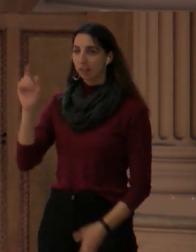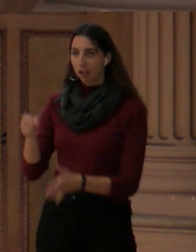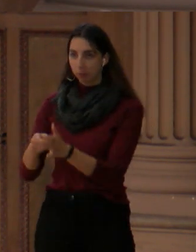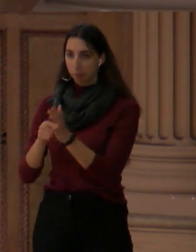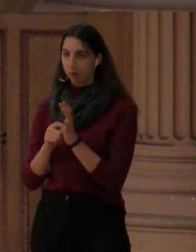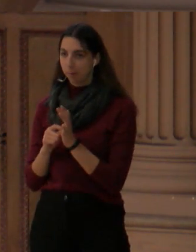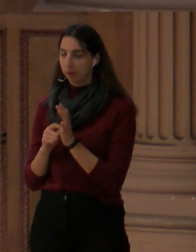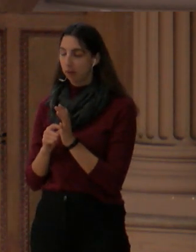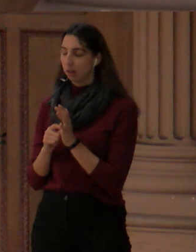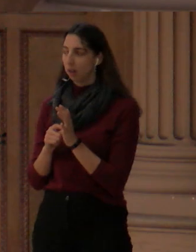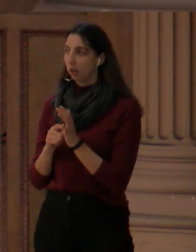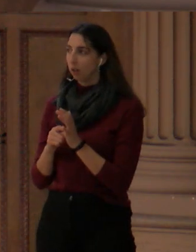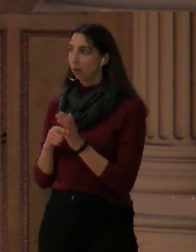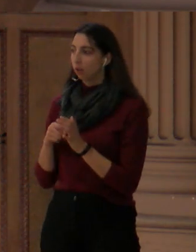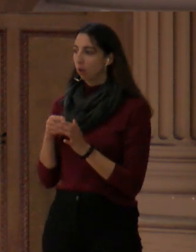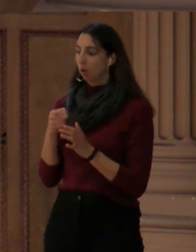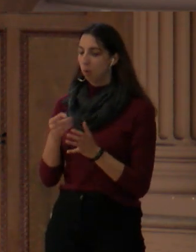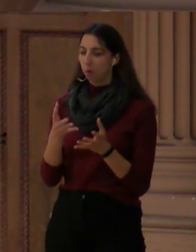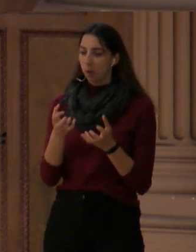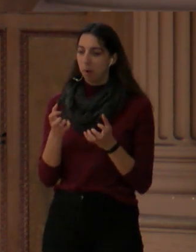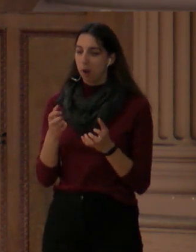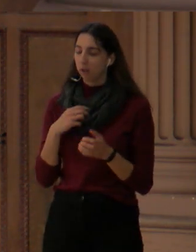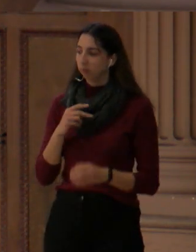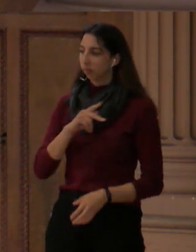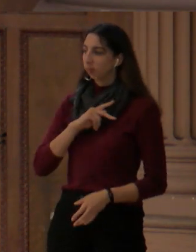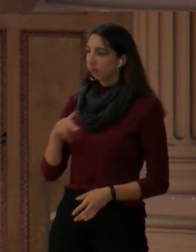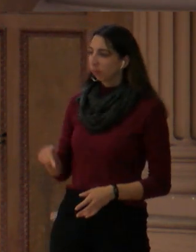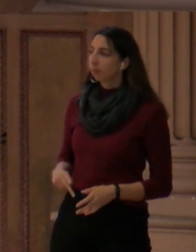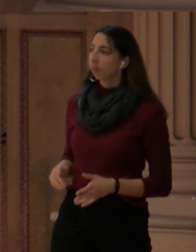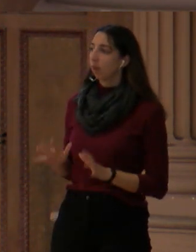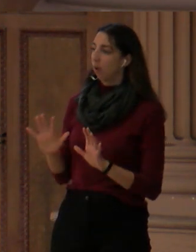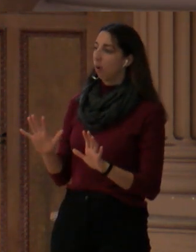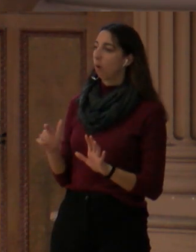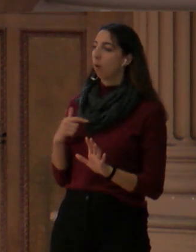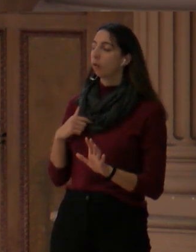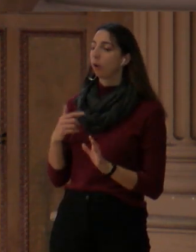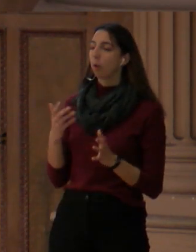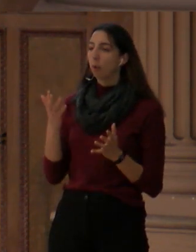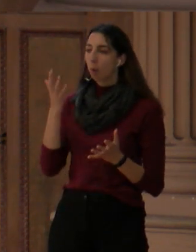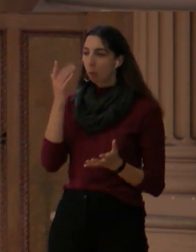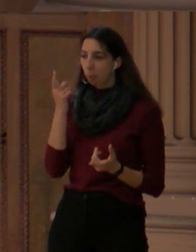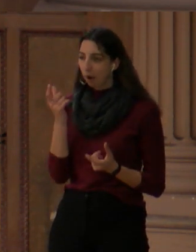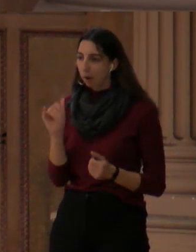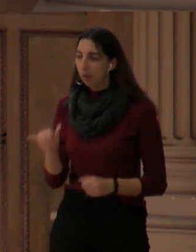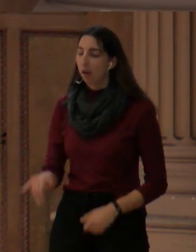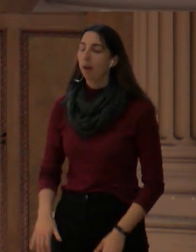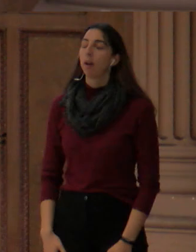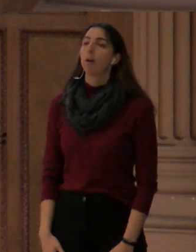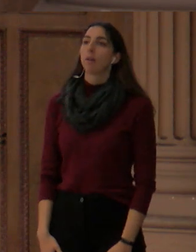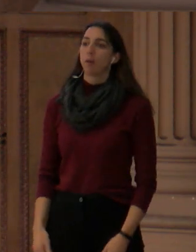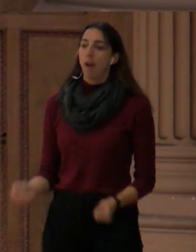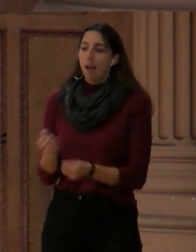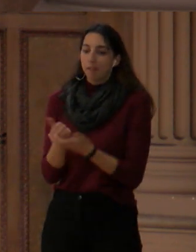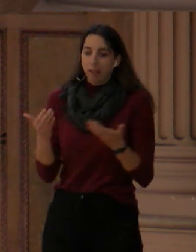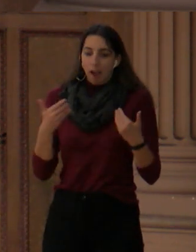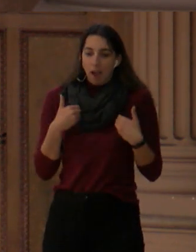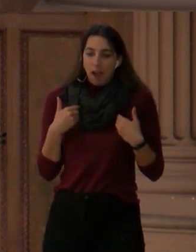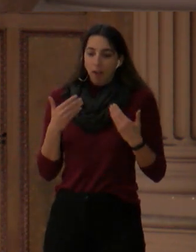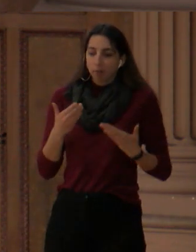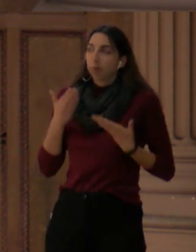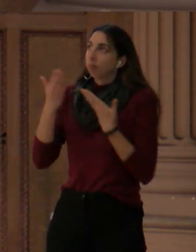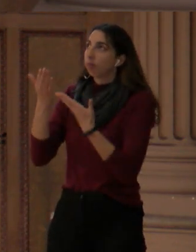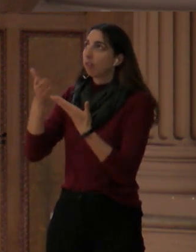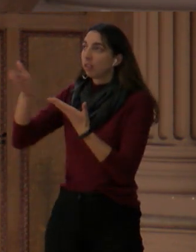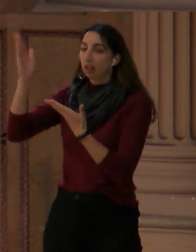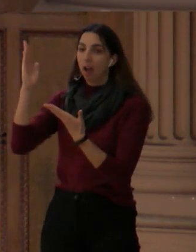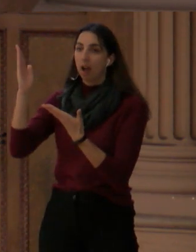He wanted them to give a 10% of their increase to worship him, and you did that as a way of saying that everything I have belongs to God. All I have